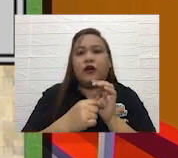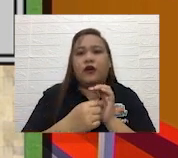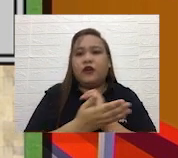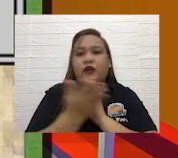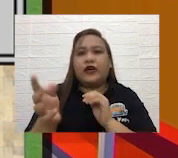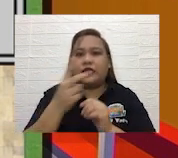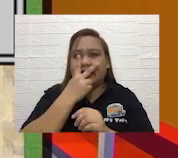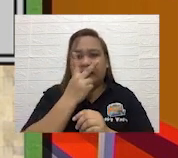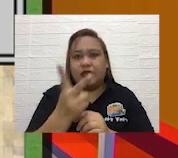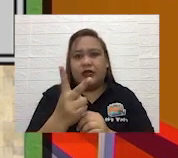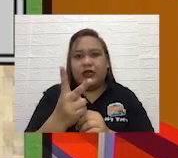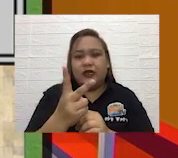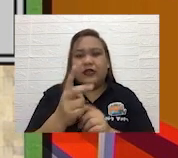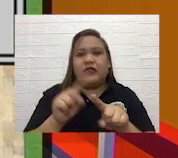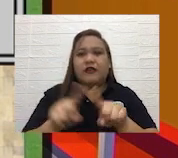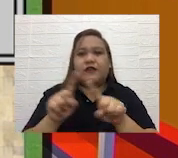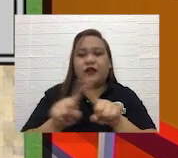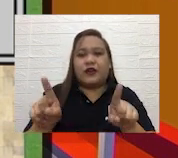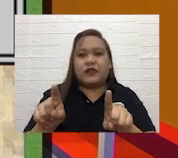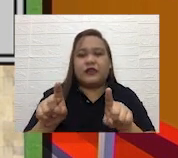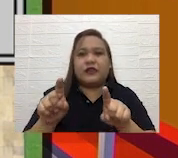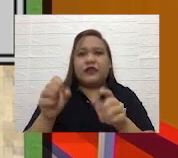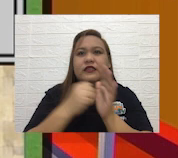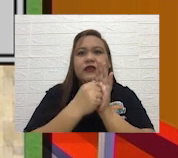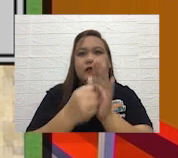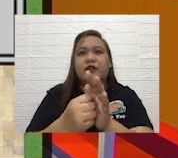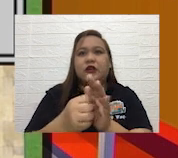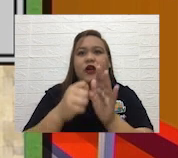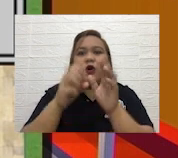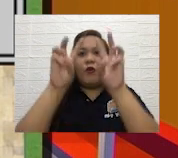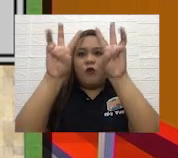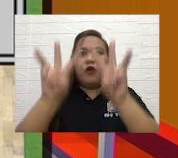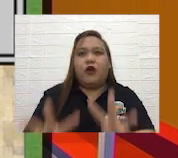see different symbols, such as walls,